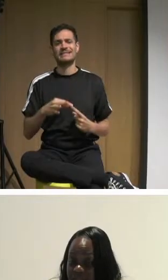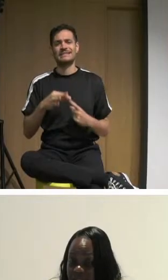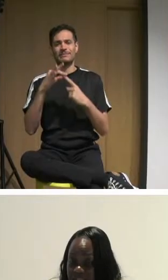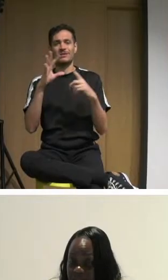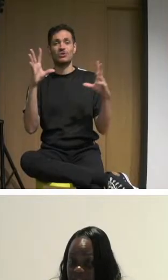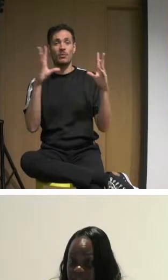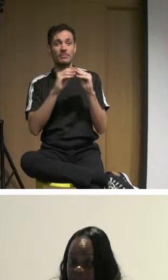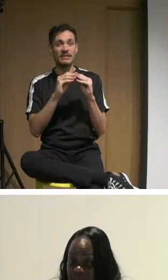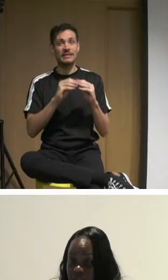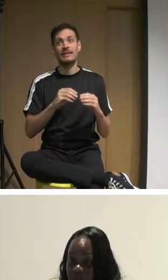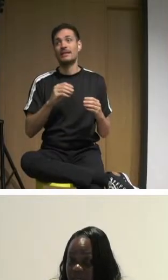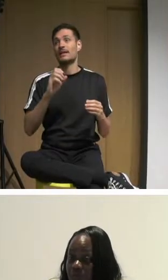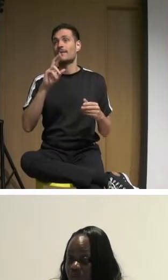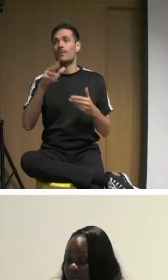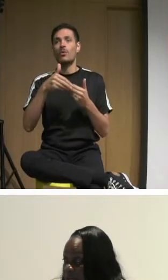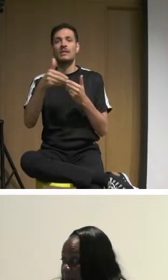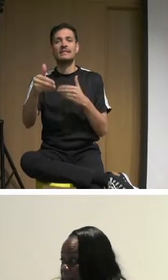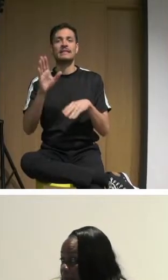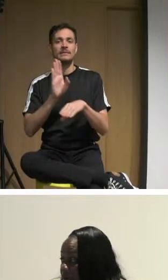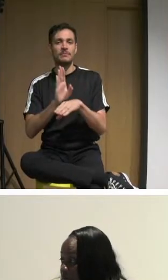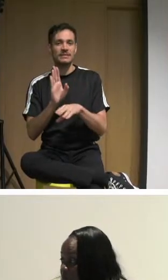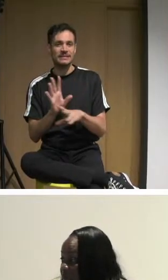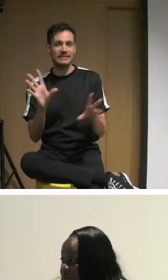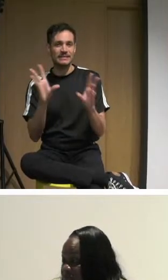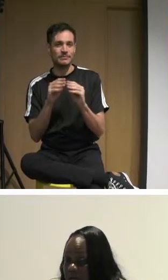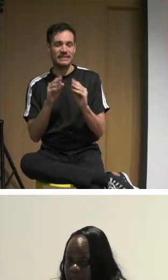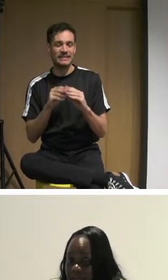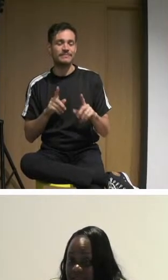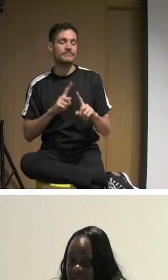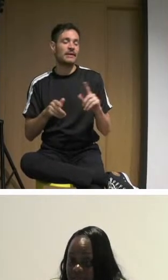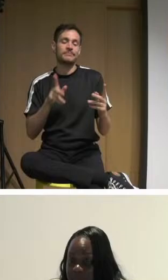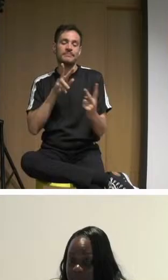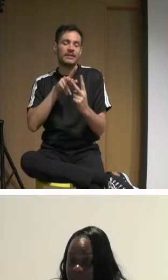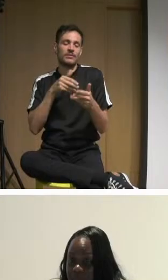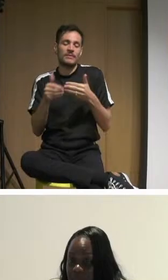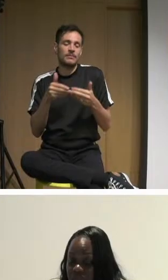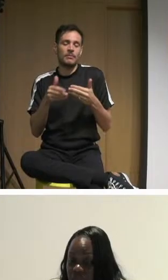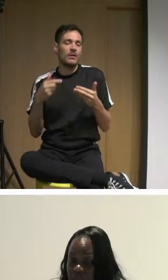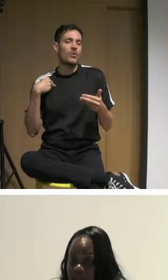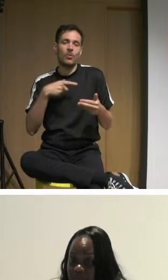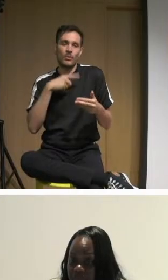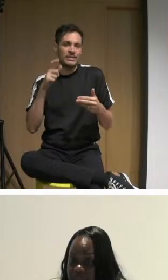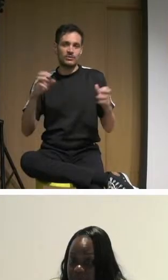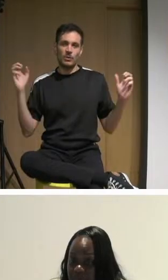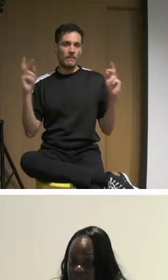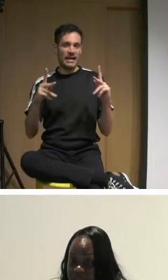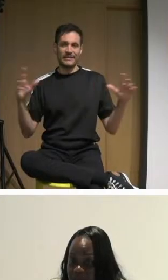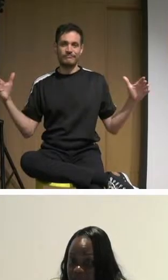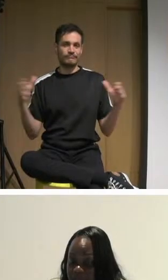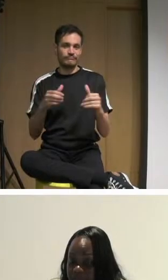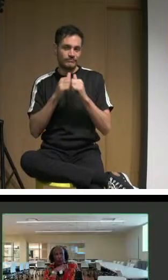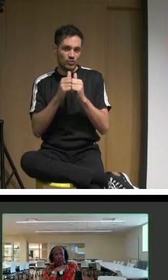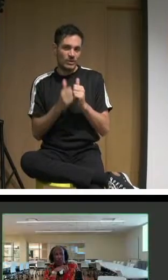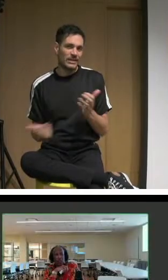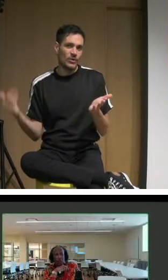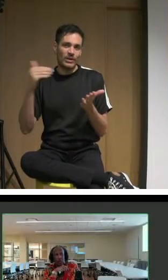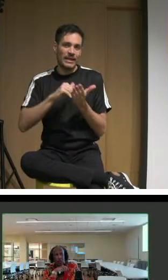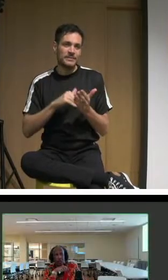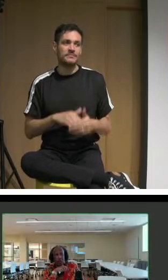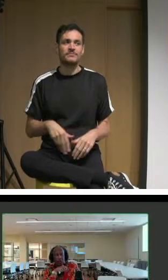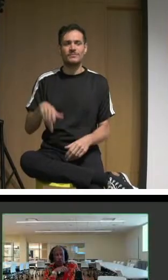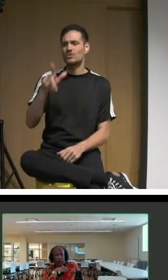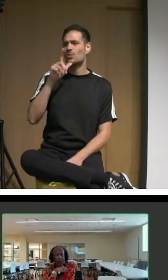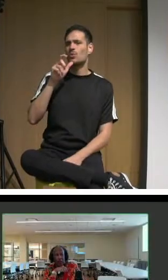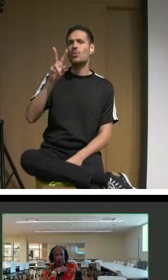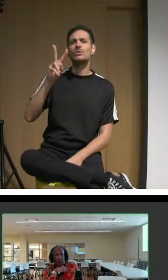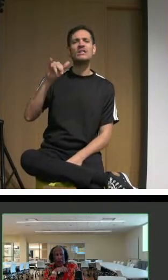if it's at the next business meeting. So either way, we would have to come back together. And so we would have to establish a So date. who is our vice chair in the